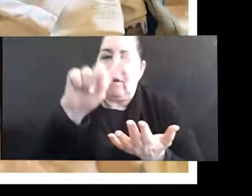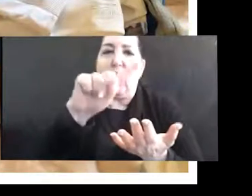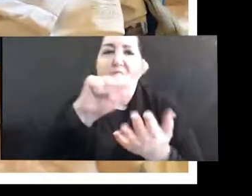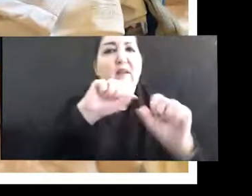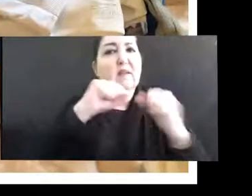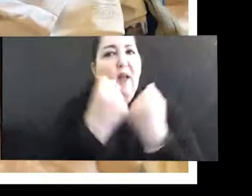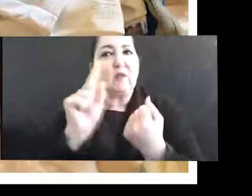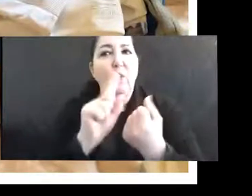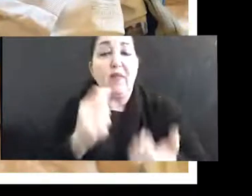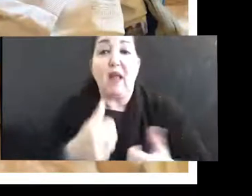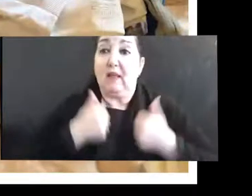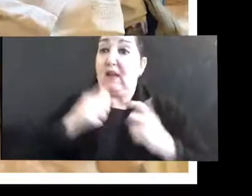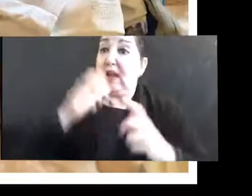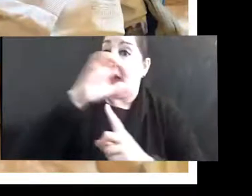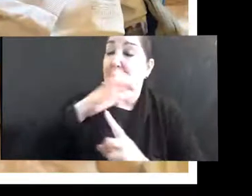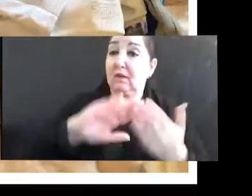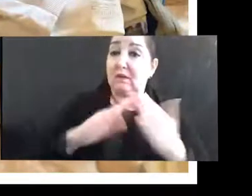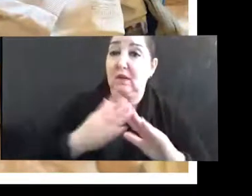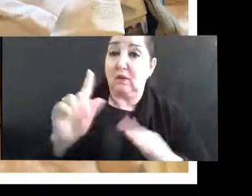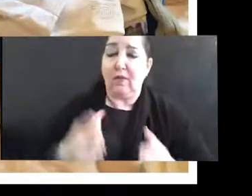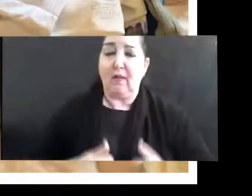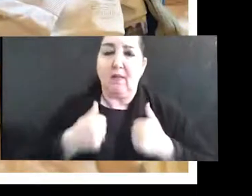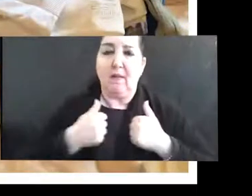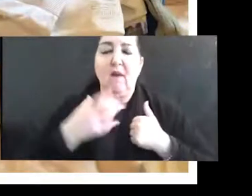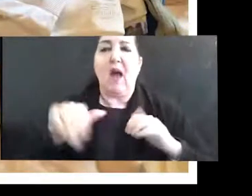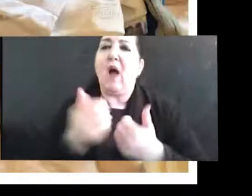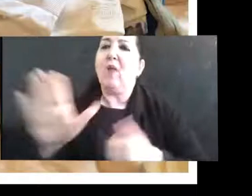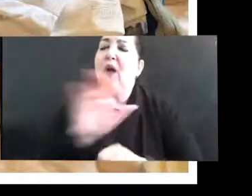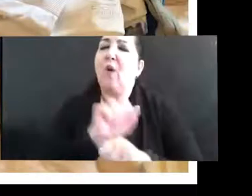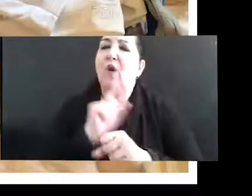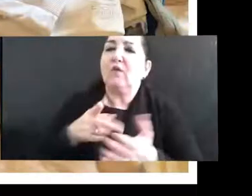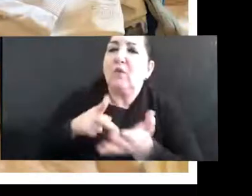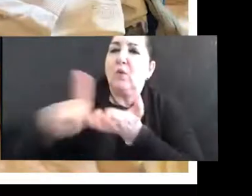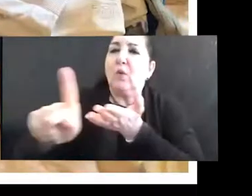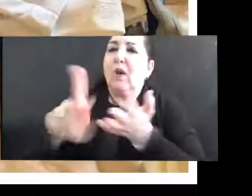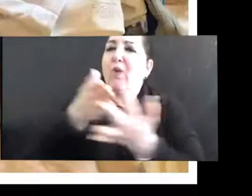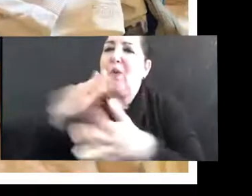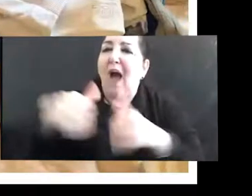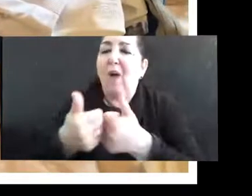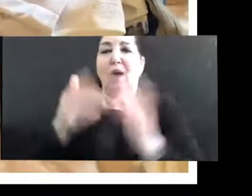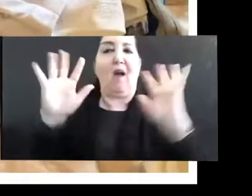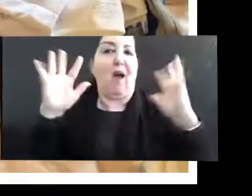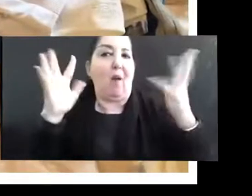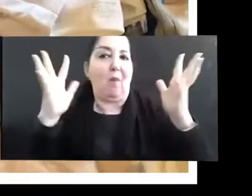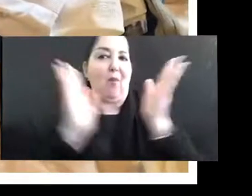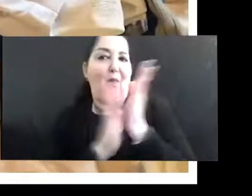the societies that they live in, the capitalist societies that they live in, and how their work is remunerated essentially by